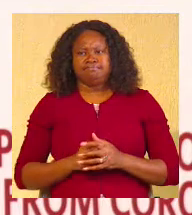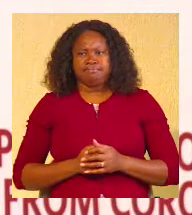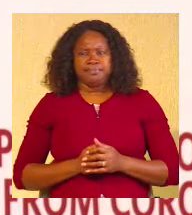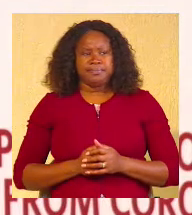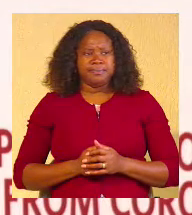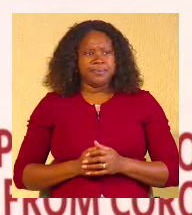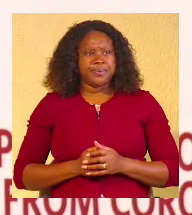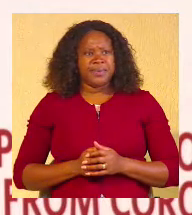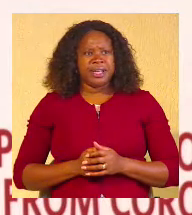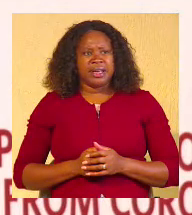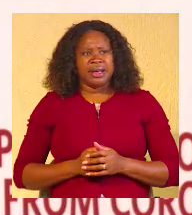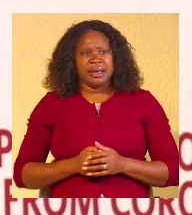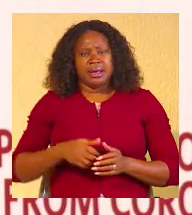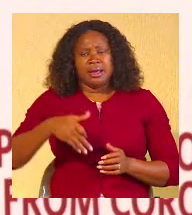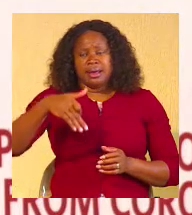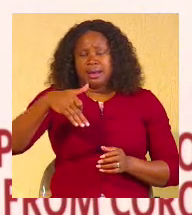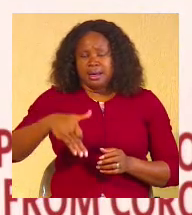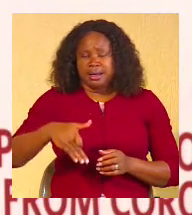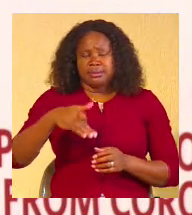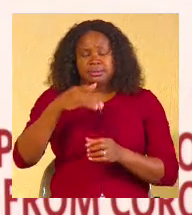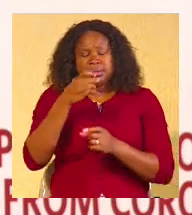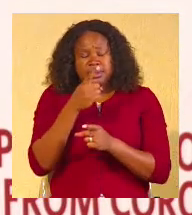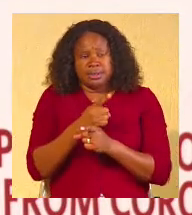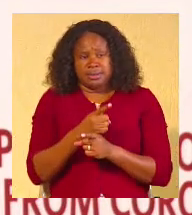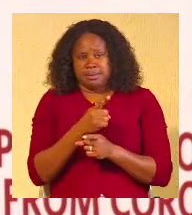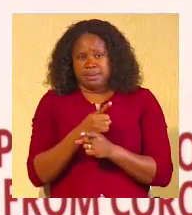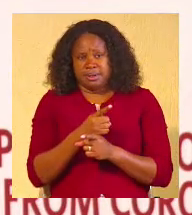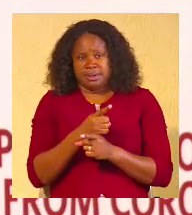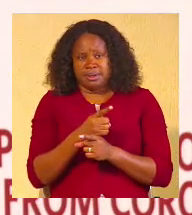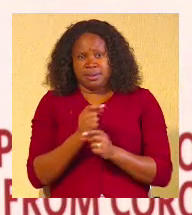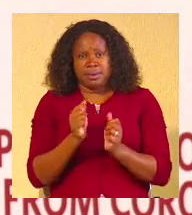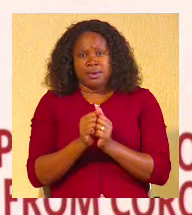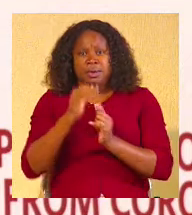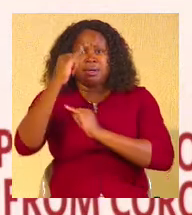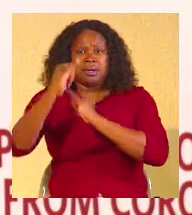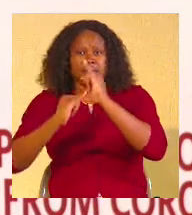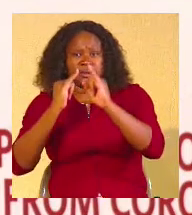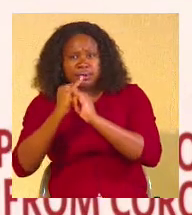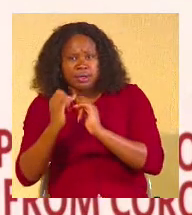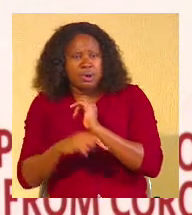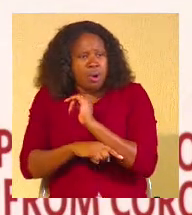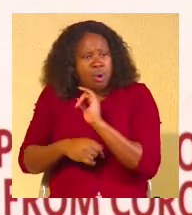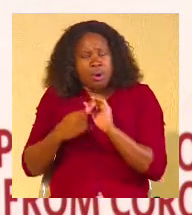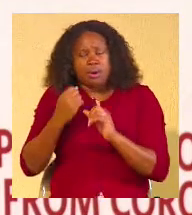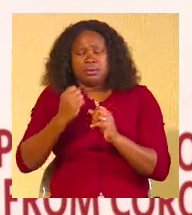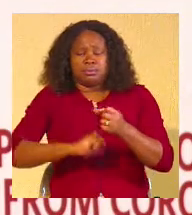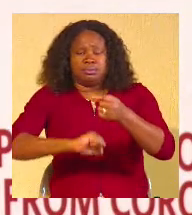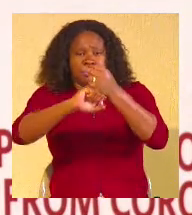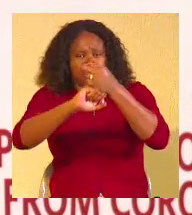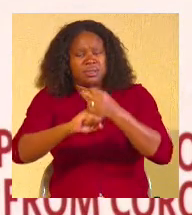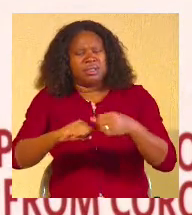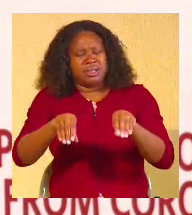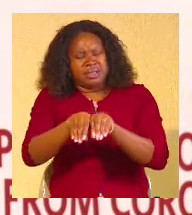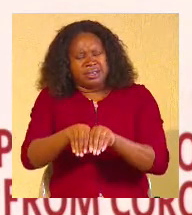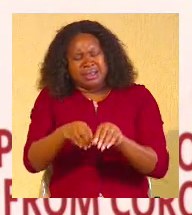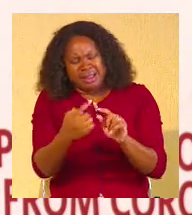The government of the Republic of Namibia, which with local and international support is doing everything